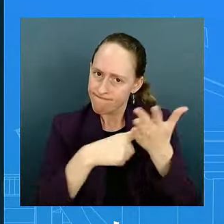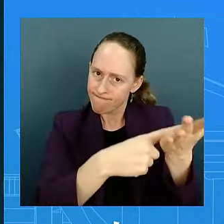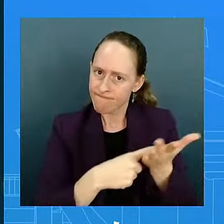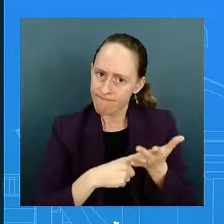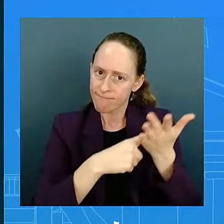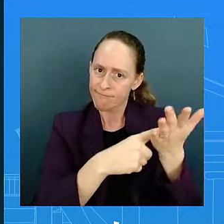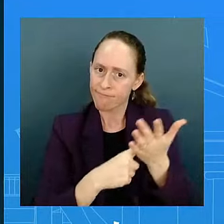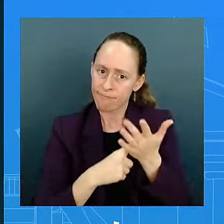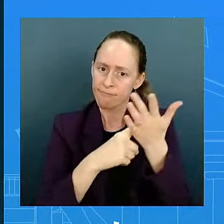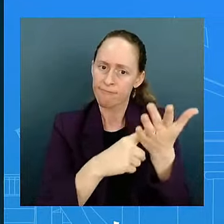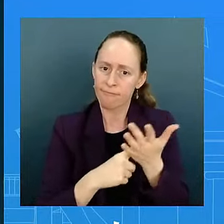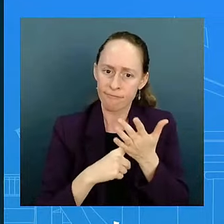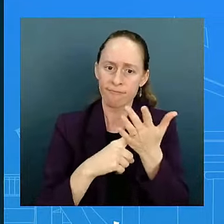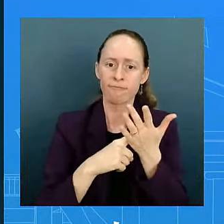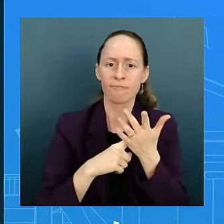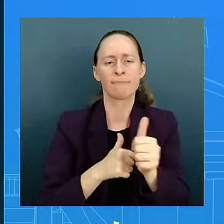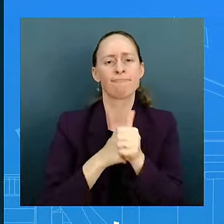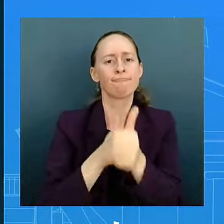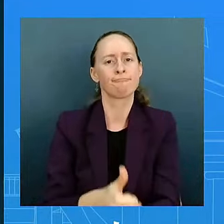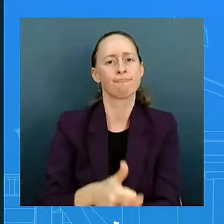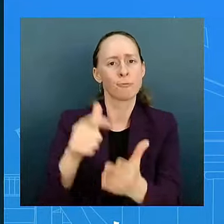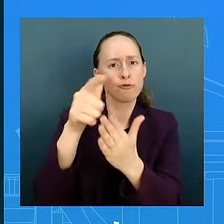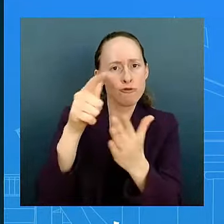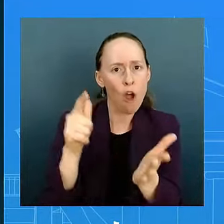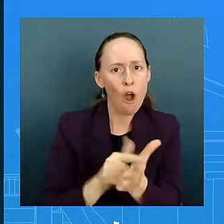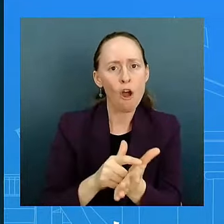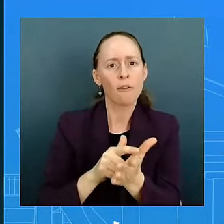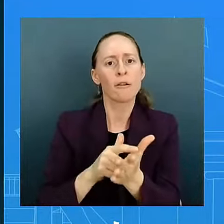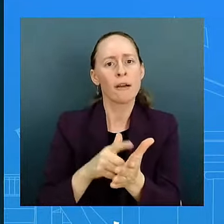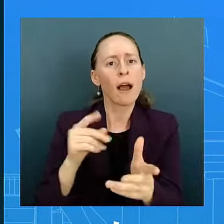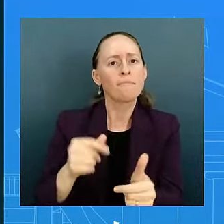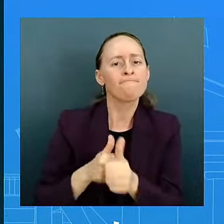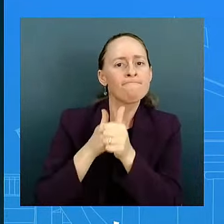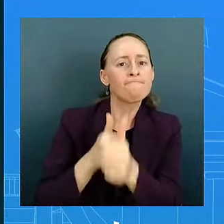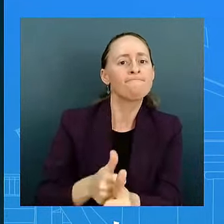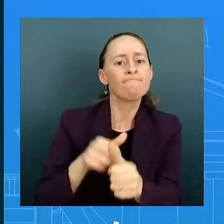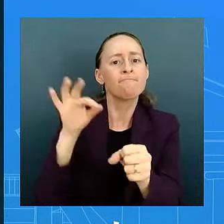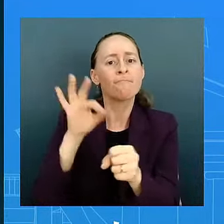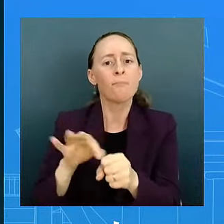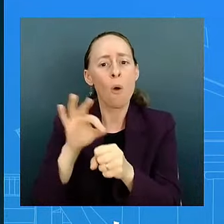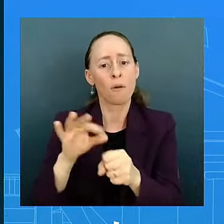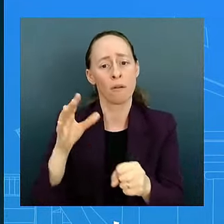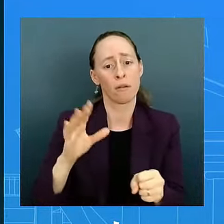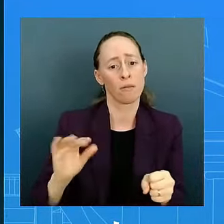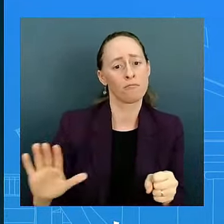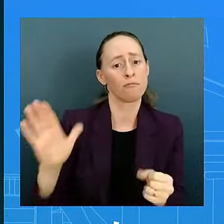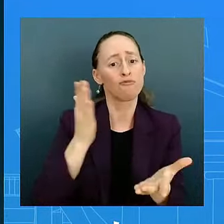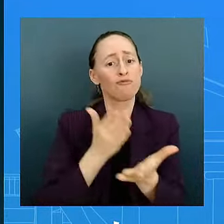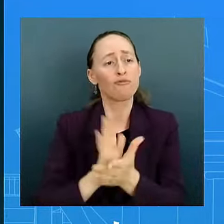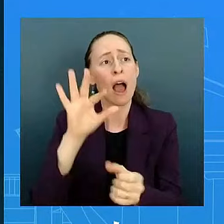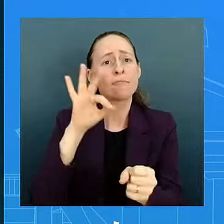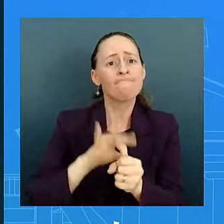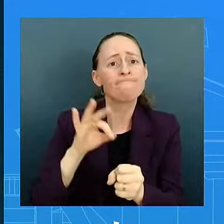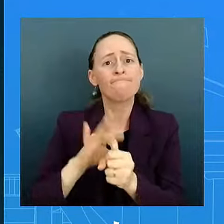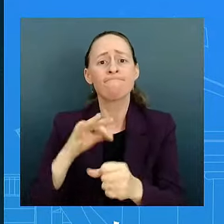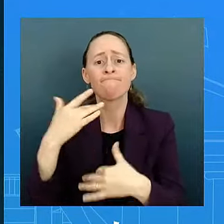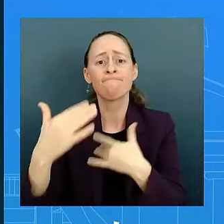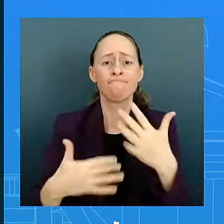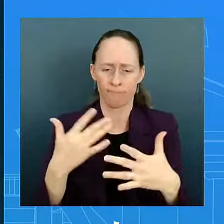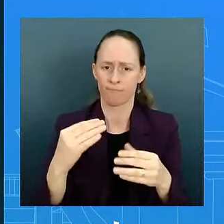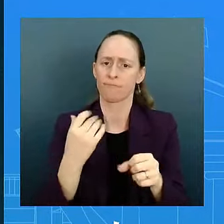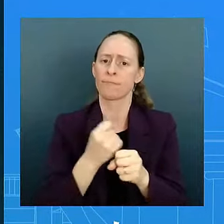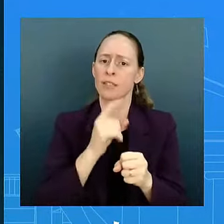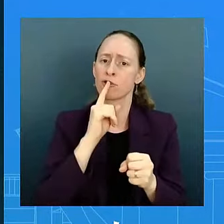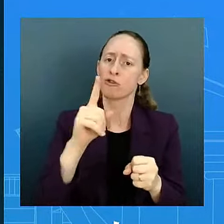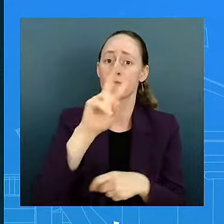of the people to chart the path forward for a more democratic, prosperous, and also secure Venezuela. So I'd reiterate the